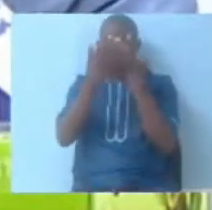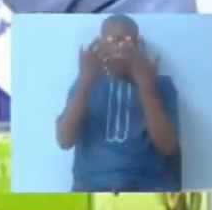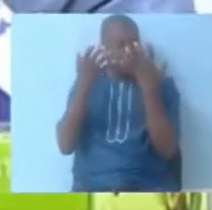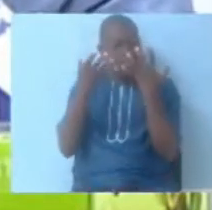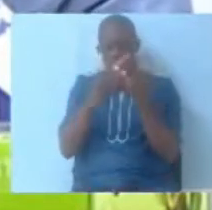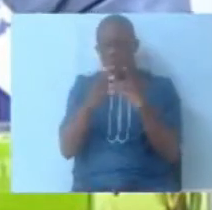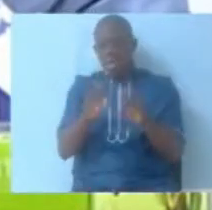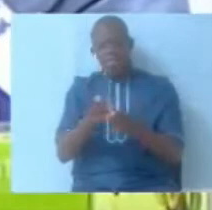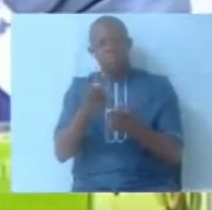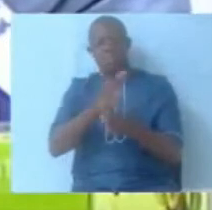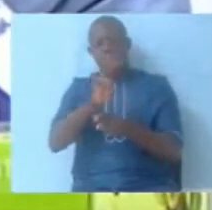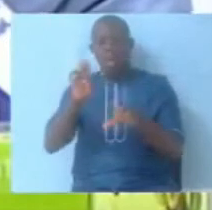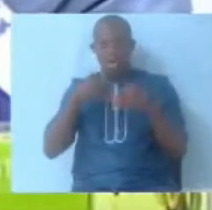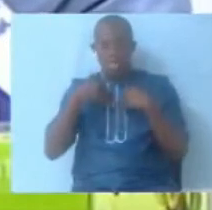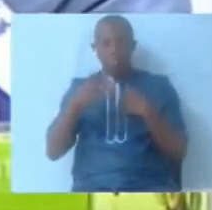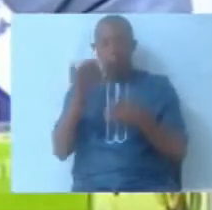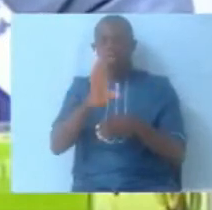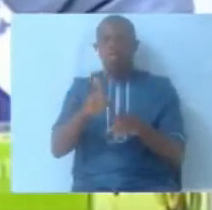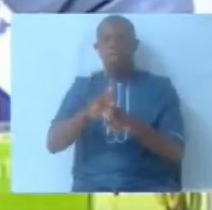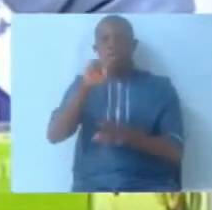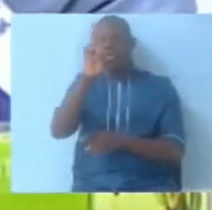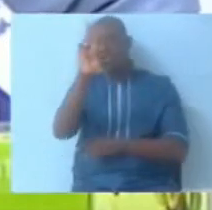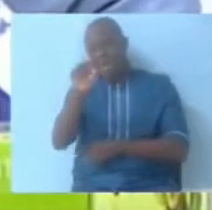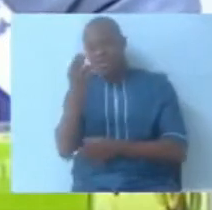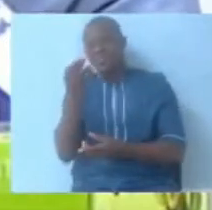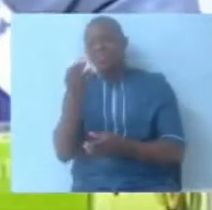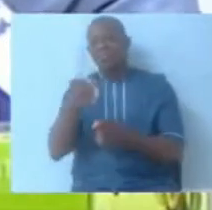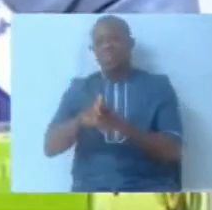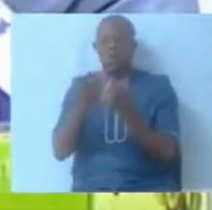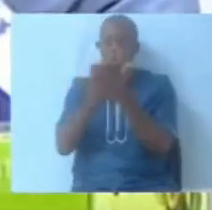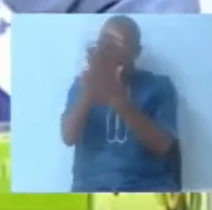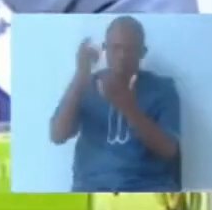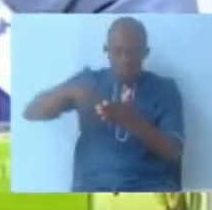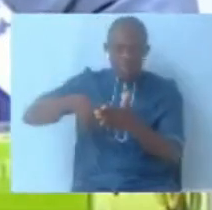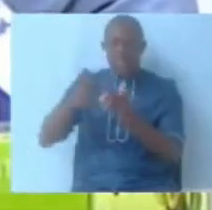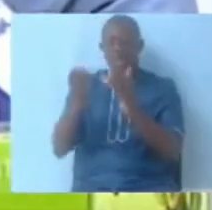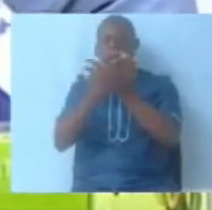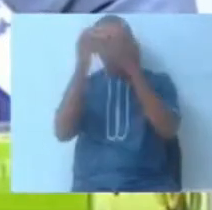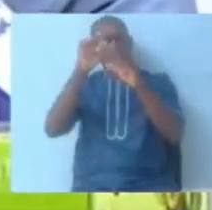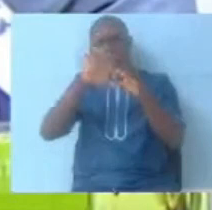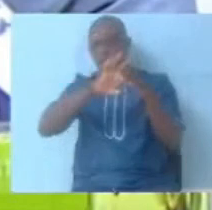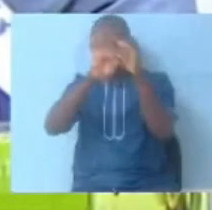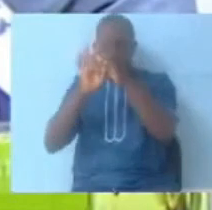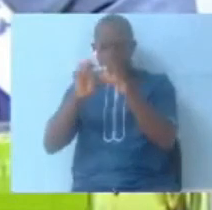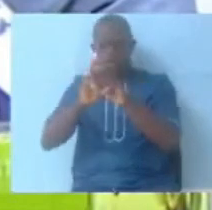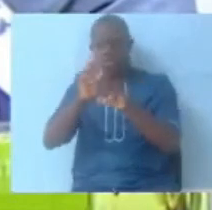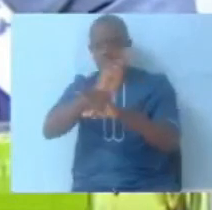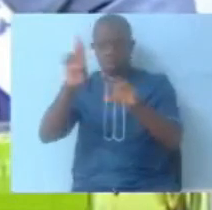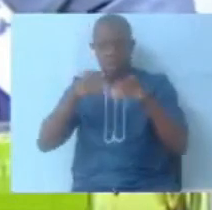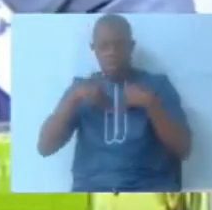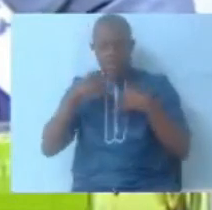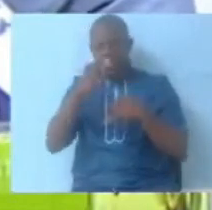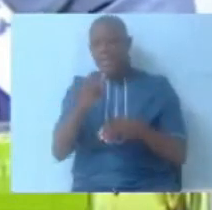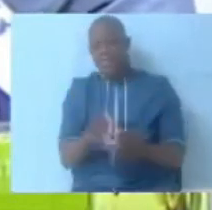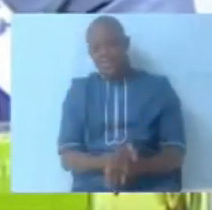United Nations, from the Commonwealth, so many of these organizations. Ndun duniala nyin kafubalu bena ta wakuo doya, United Nations,